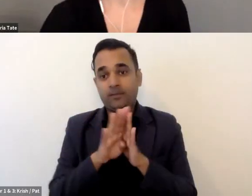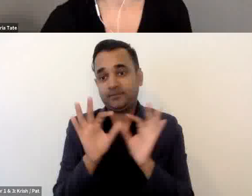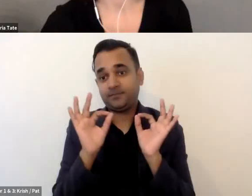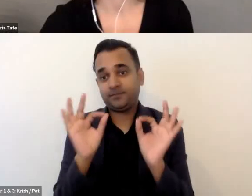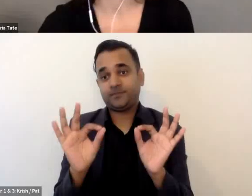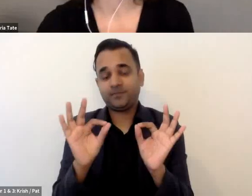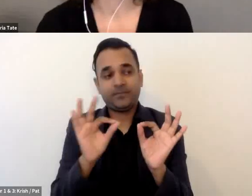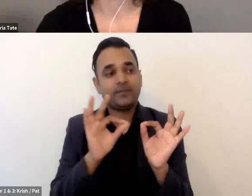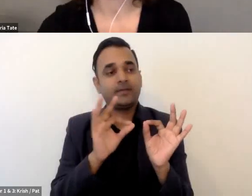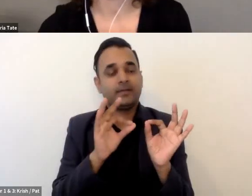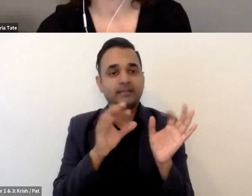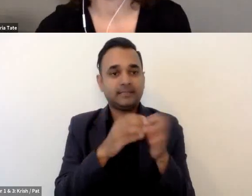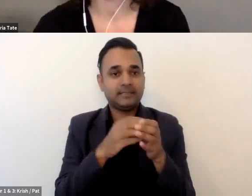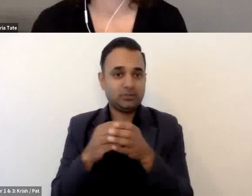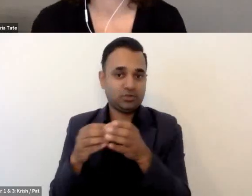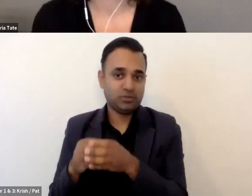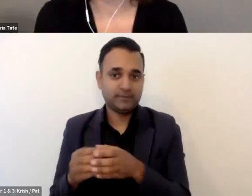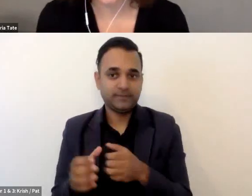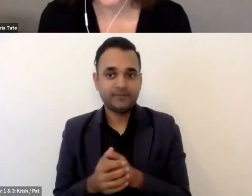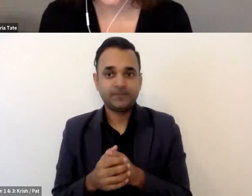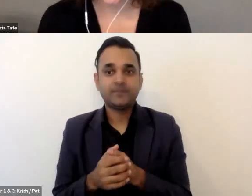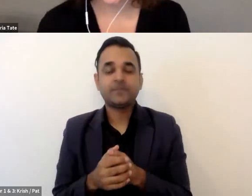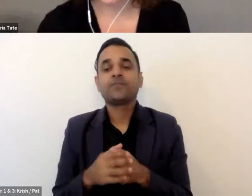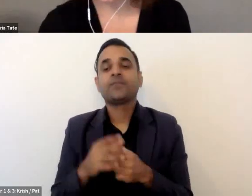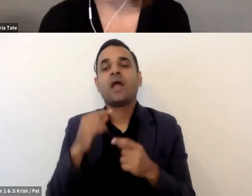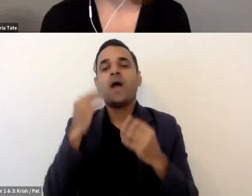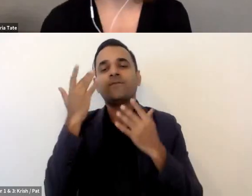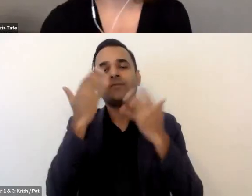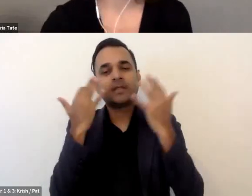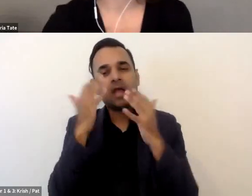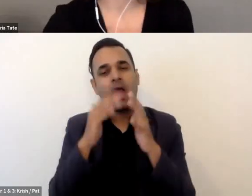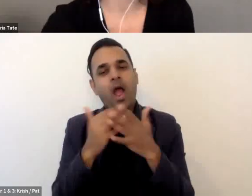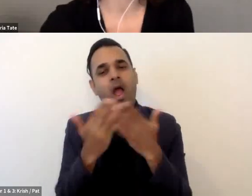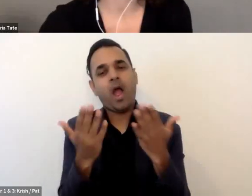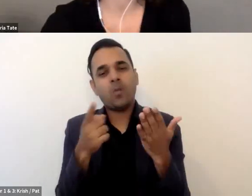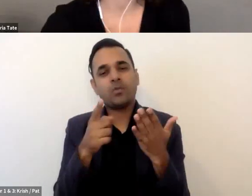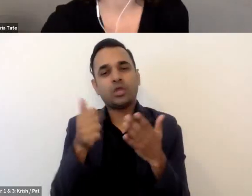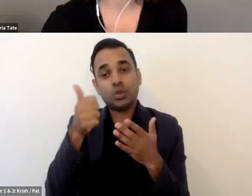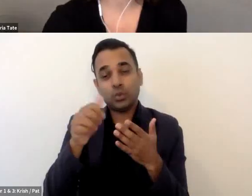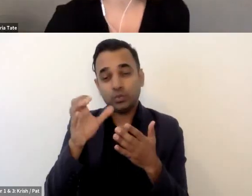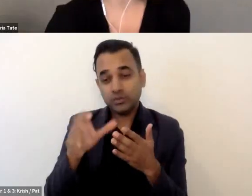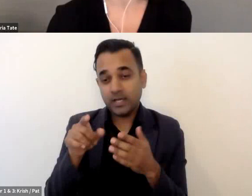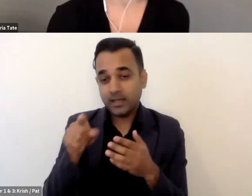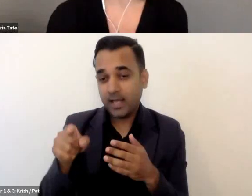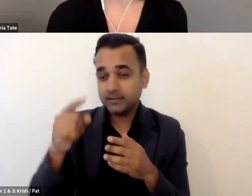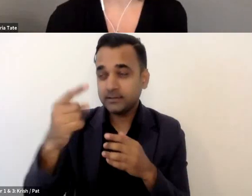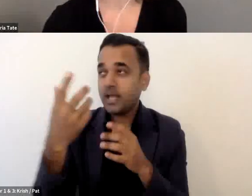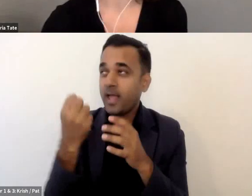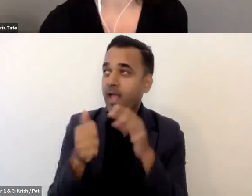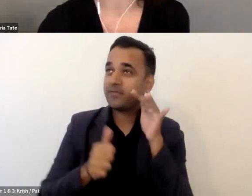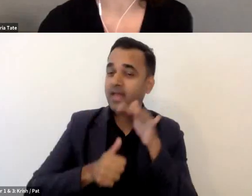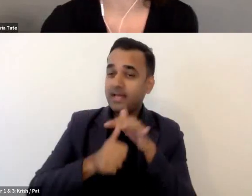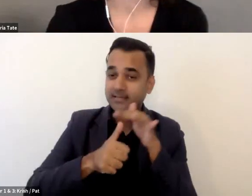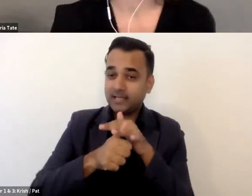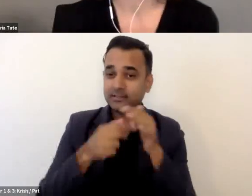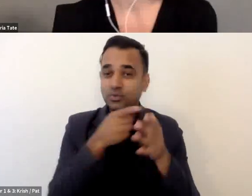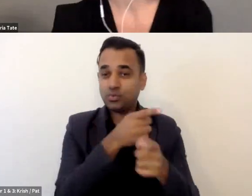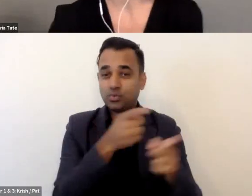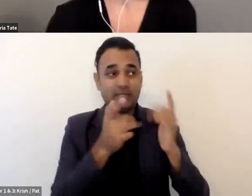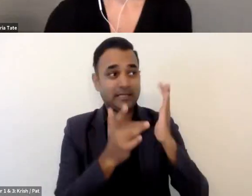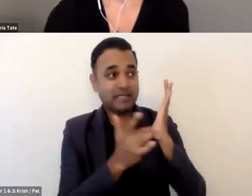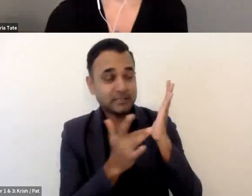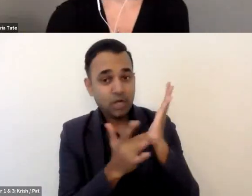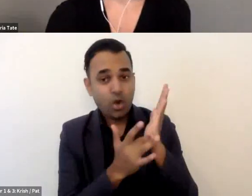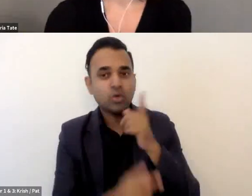Thank you so much, Harpreet, for your answer and also for giving some very real and very impactful examples,